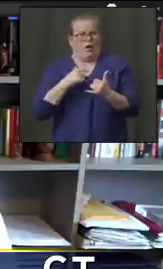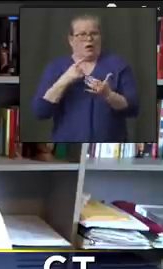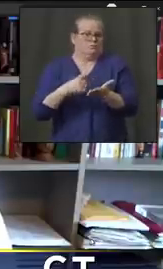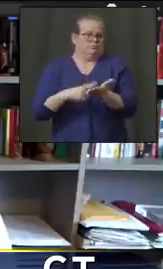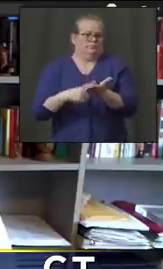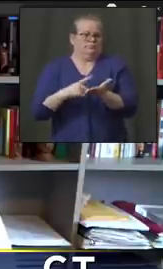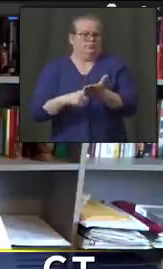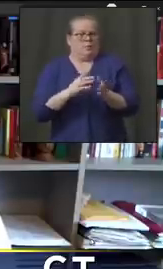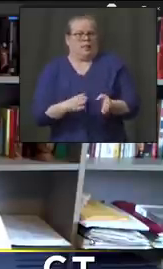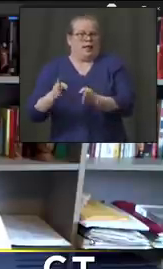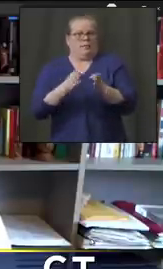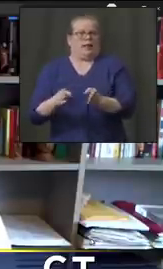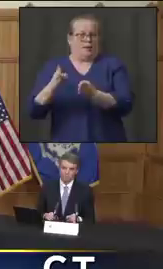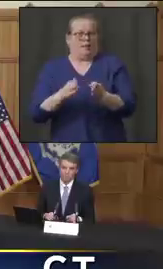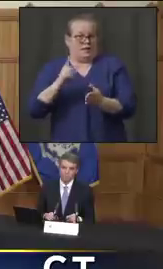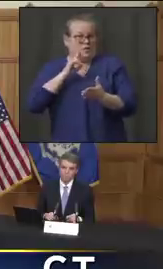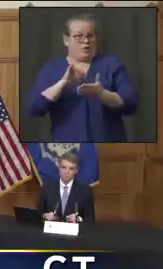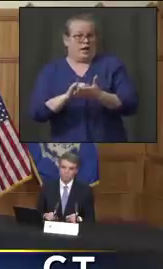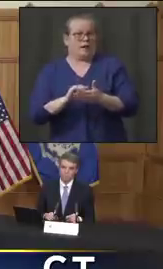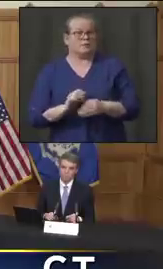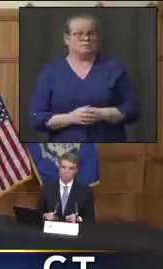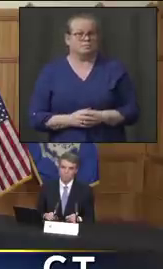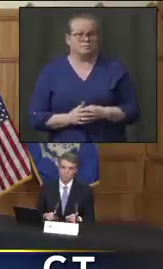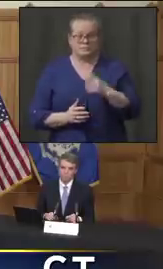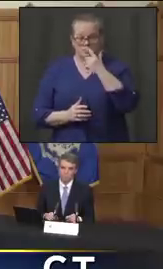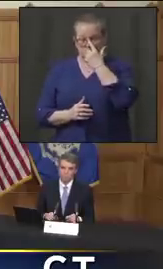lot of Thanks. training that has to happen, a lot of training.